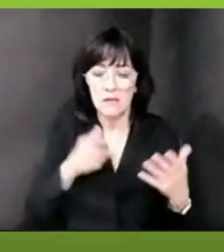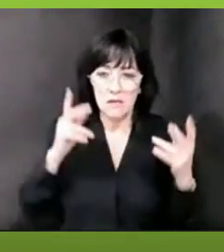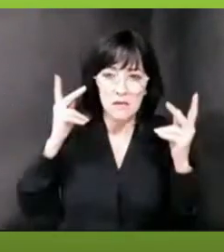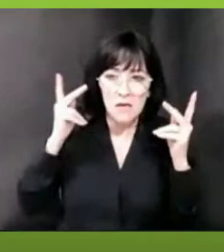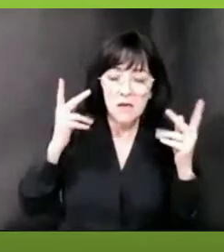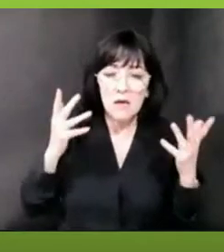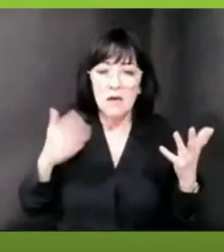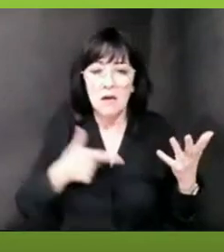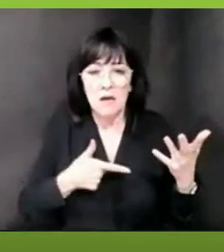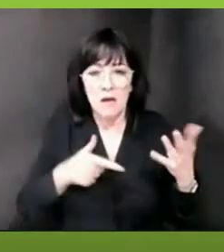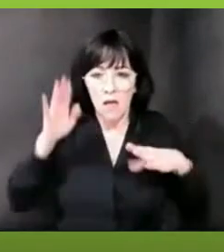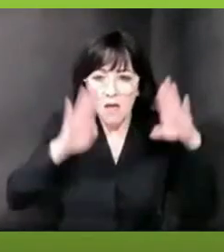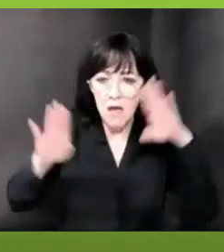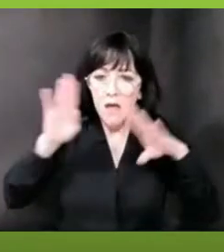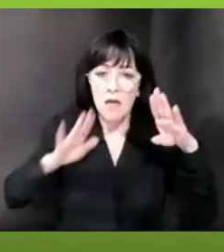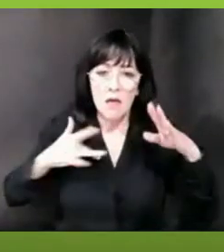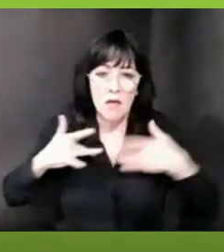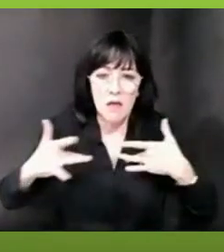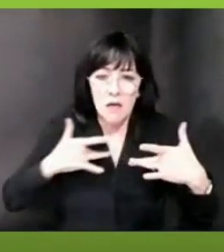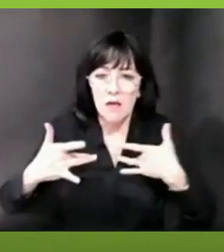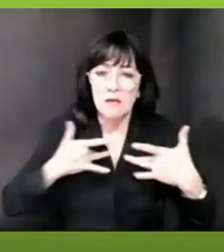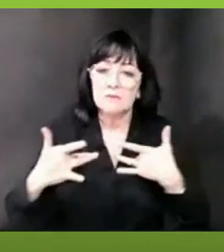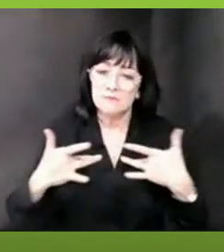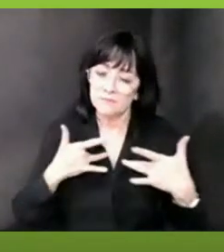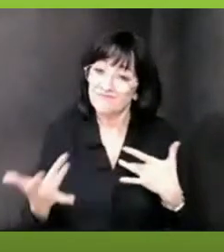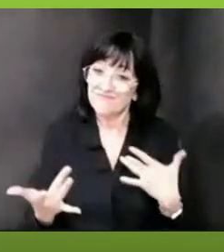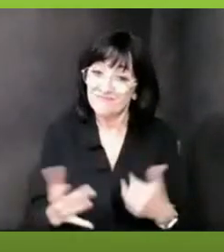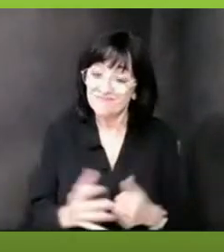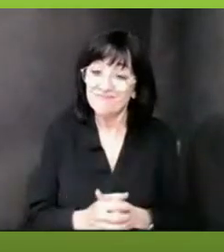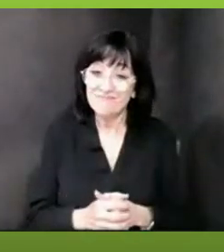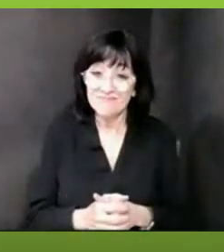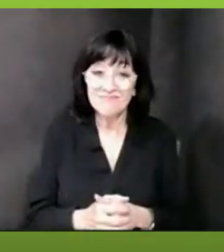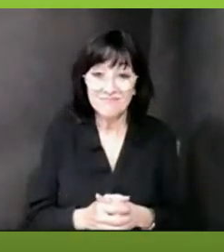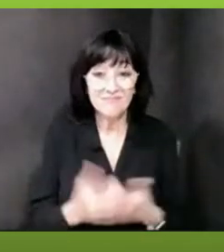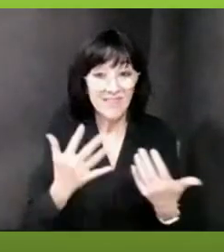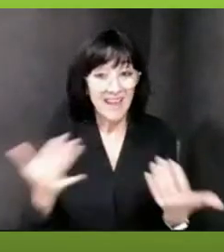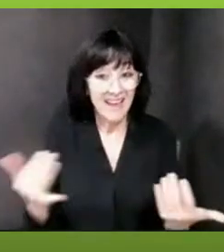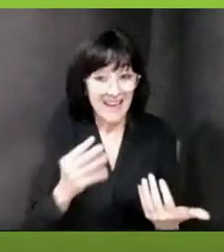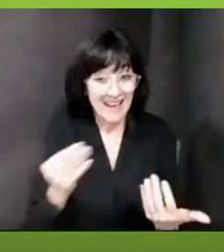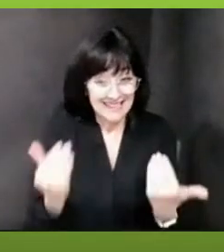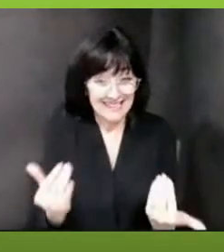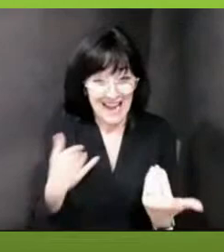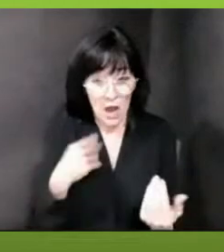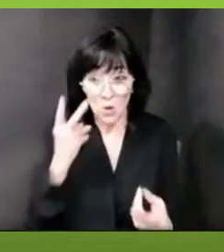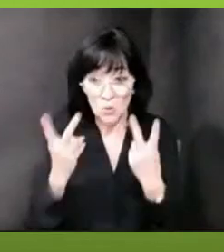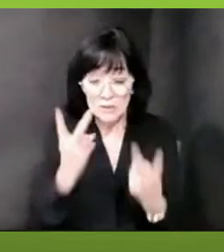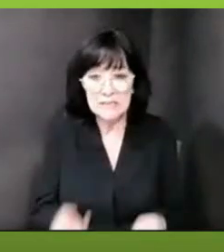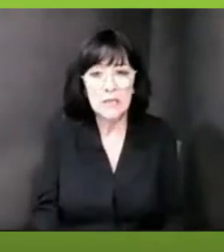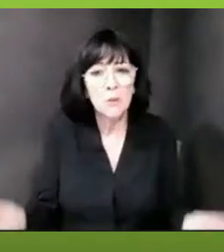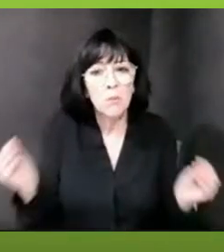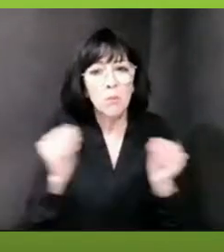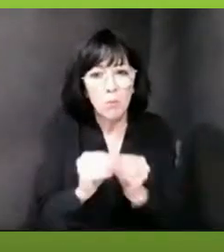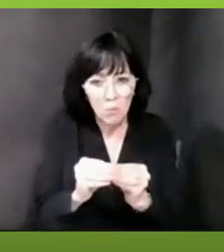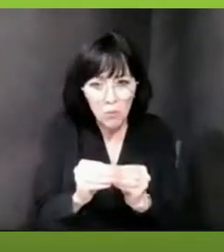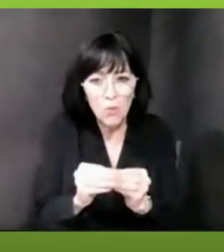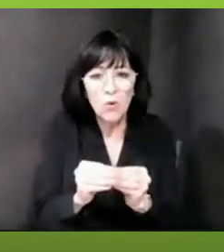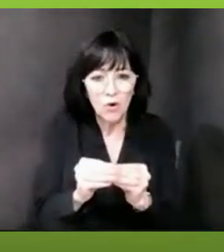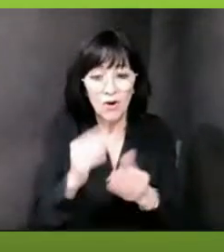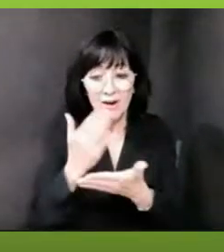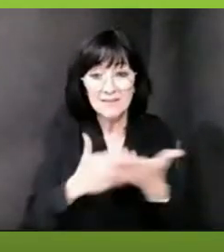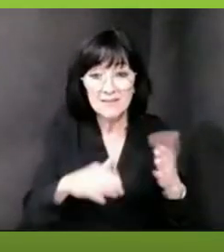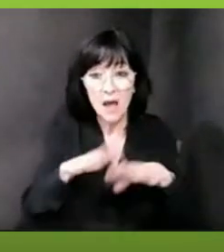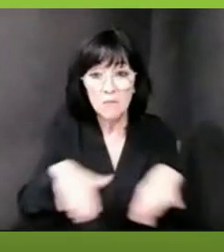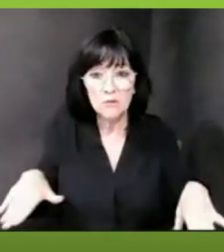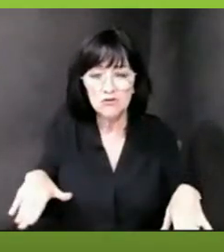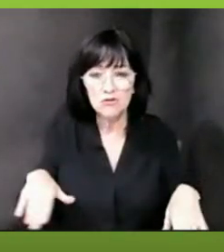hopelessness. We're also seeing increases in social isolation. So even though things are starting to open back up and there may be